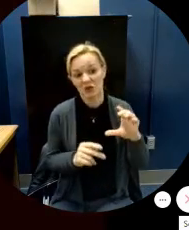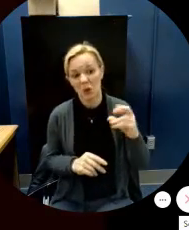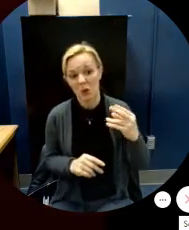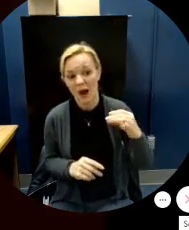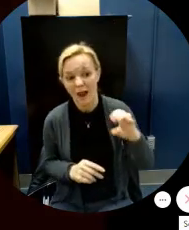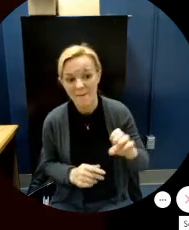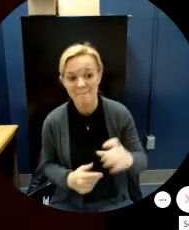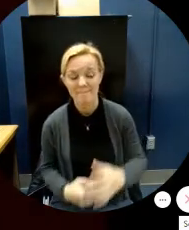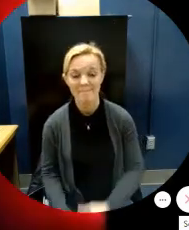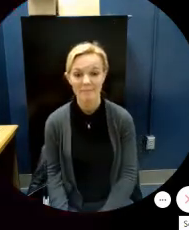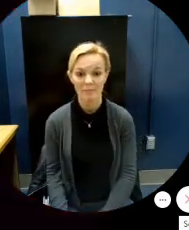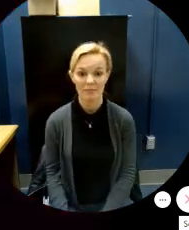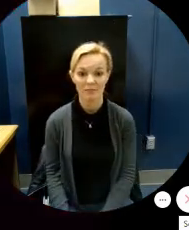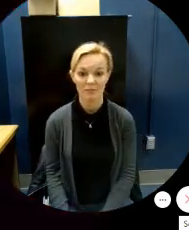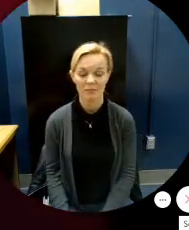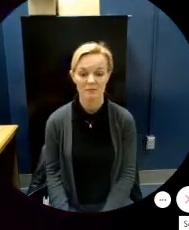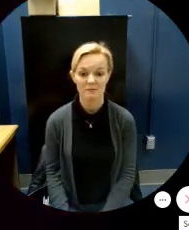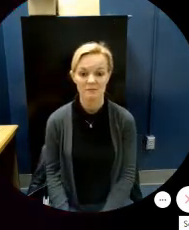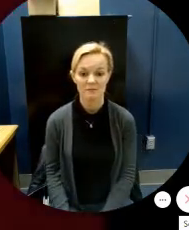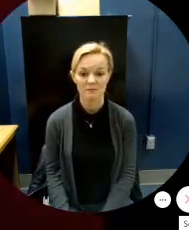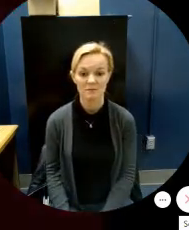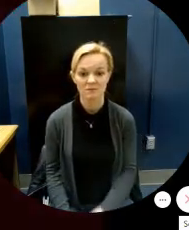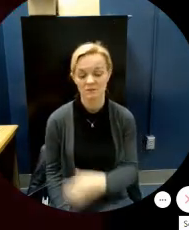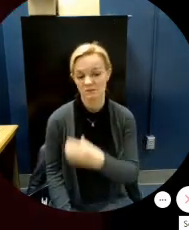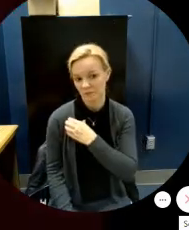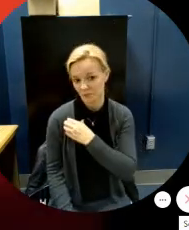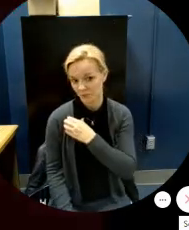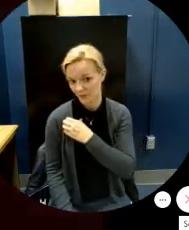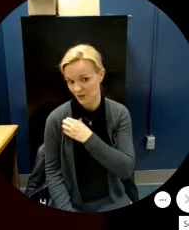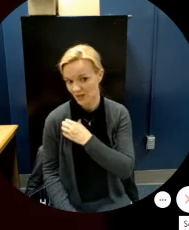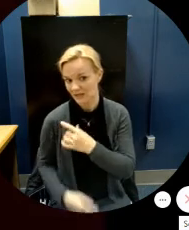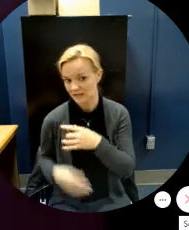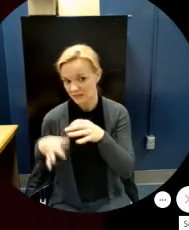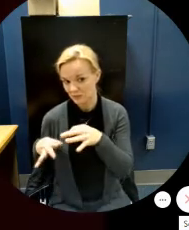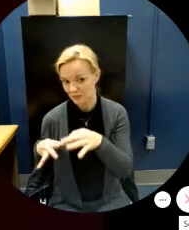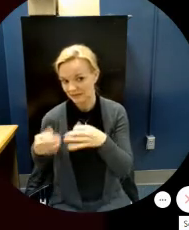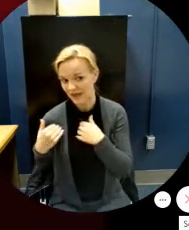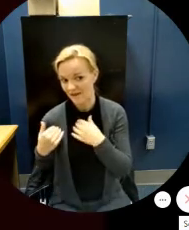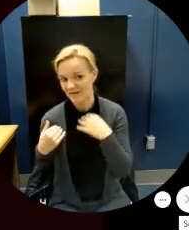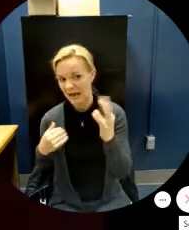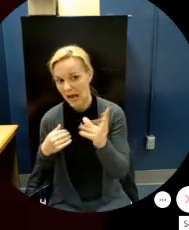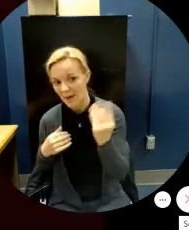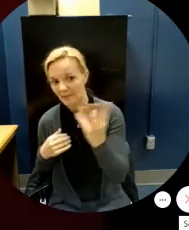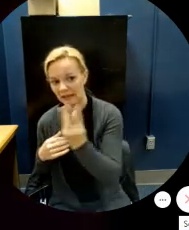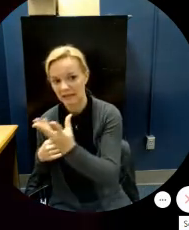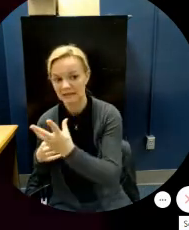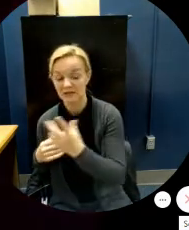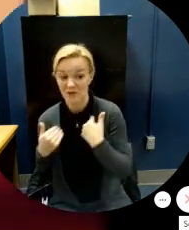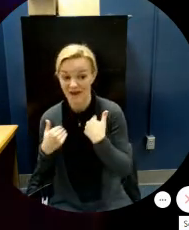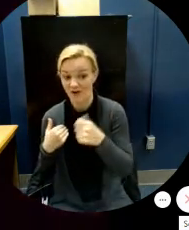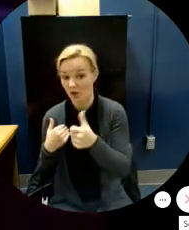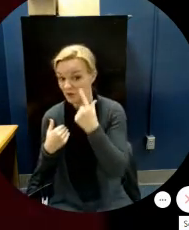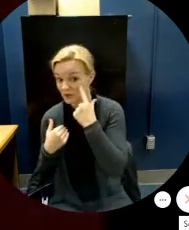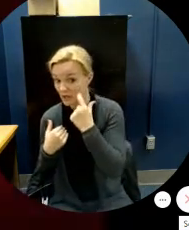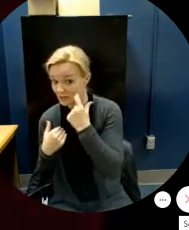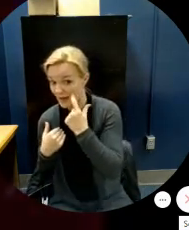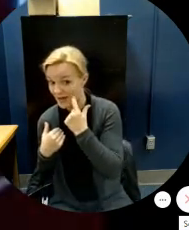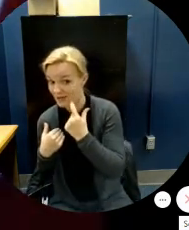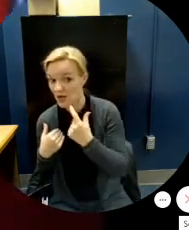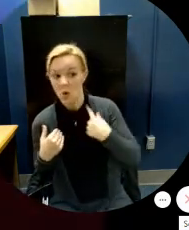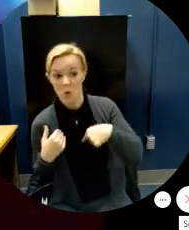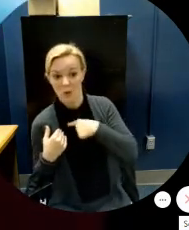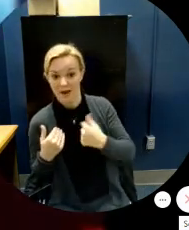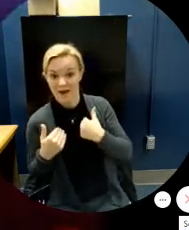at 1405 East 61 Street. Tip on the ambulance. Are there any suspects outstanding? We have one barricaded